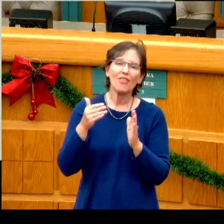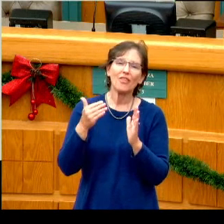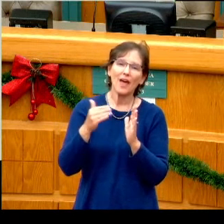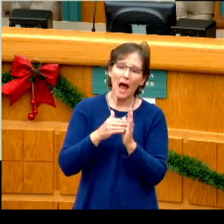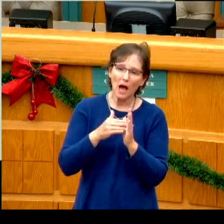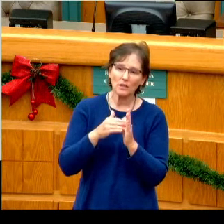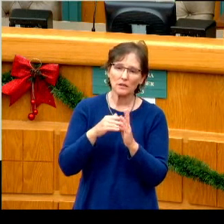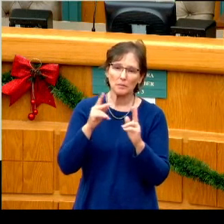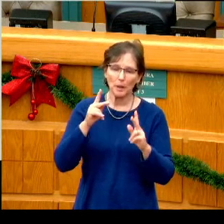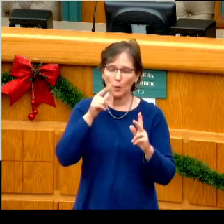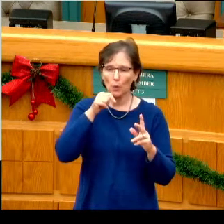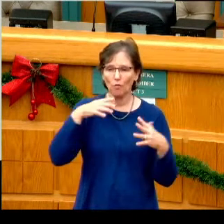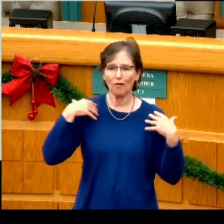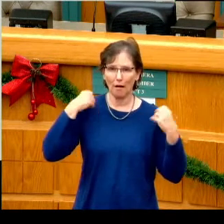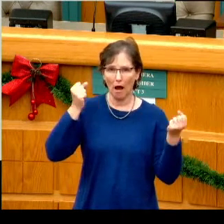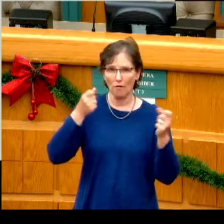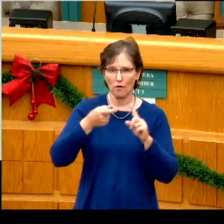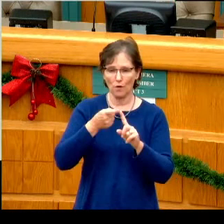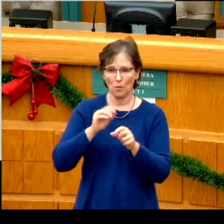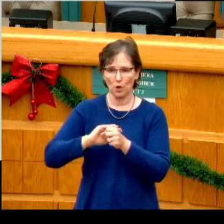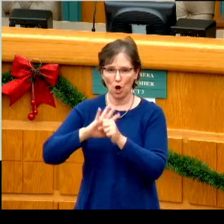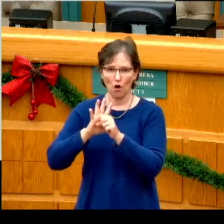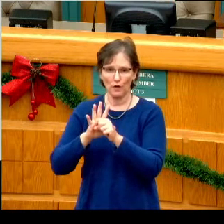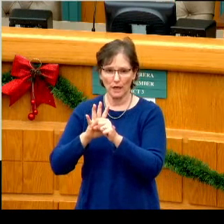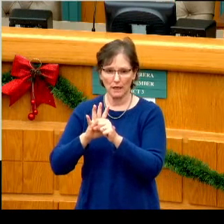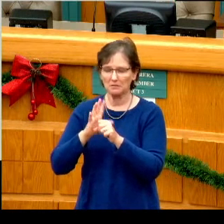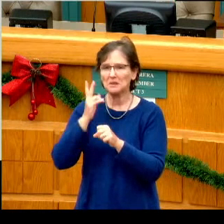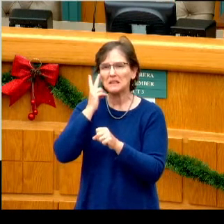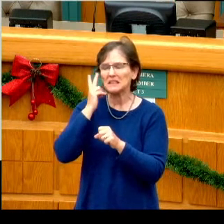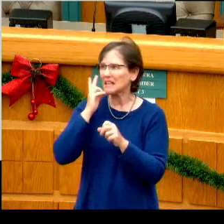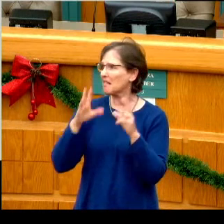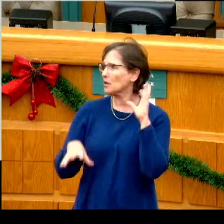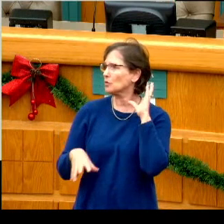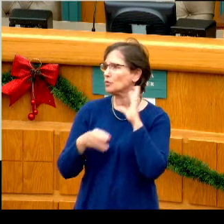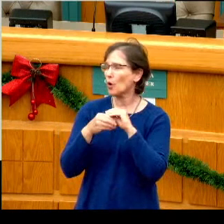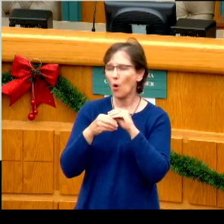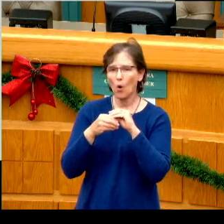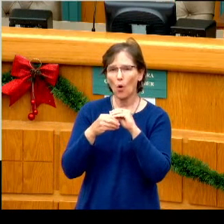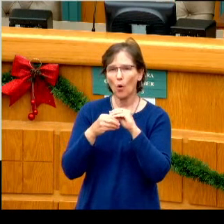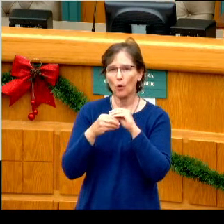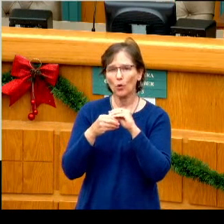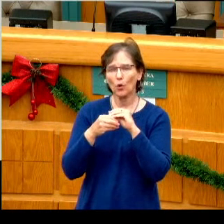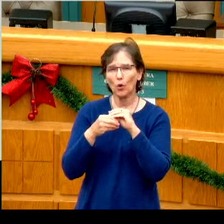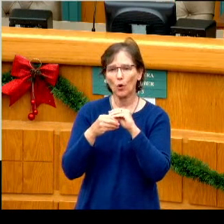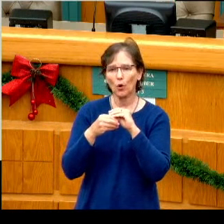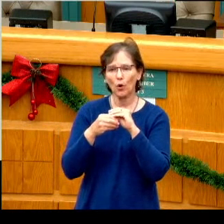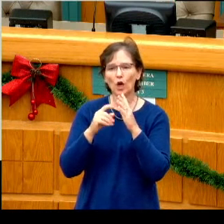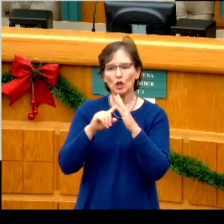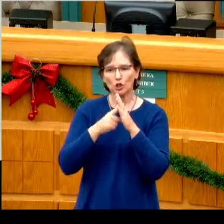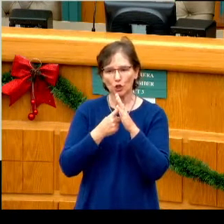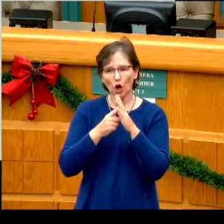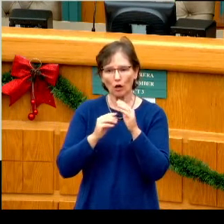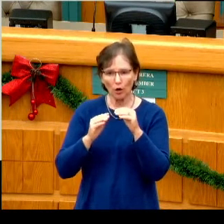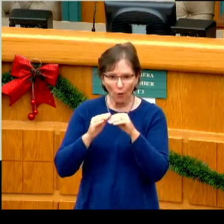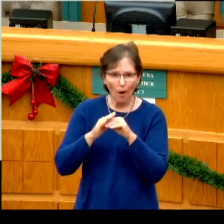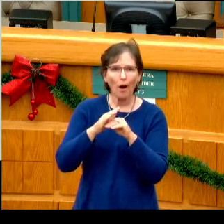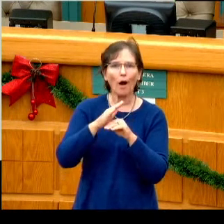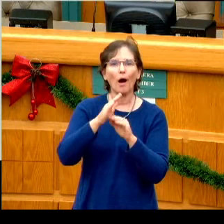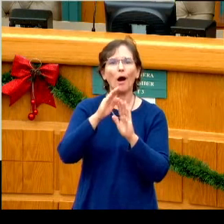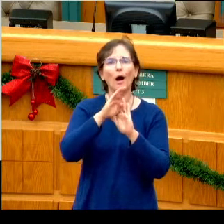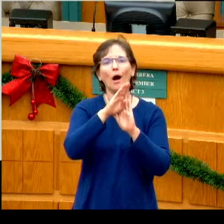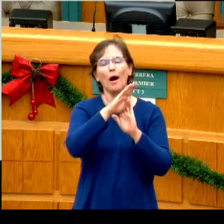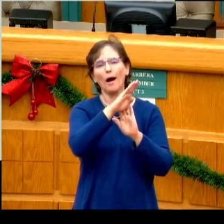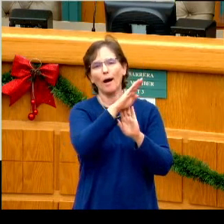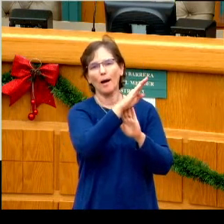25,410 recoveries. You can see that this cumulative total is turning upwards. So, we're going through an outbreak right now, the